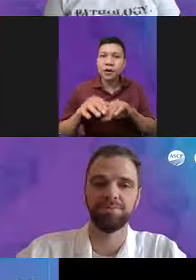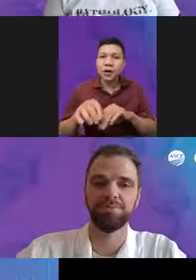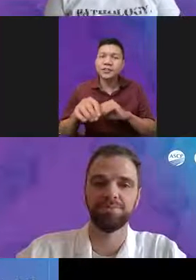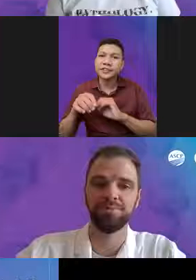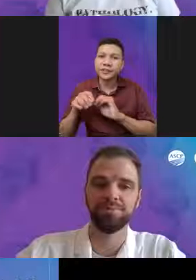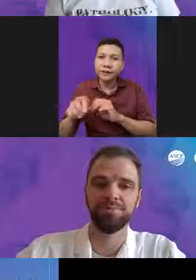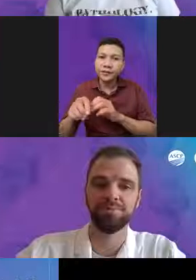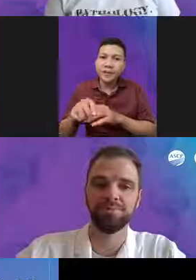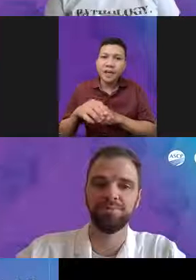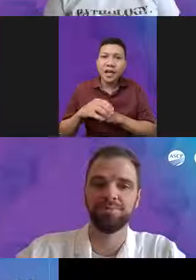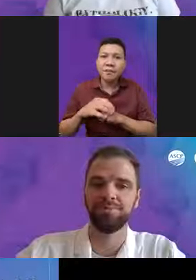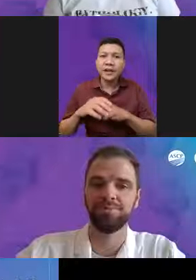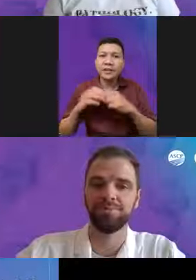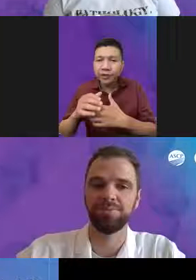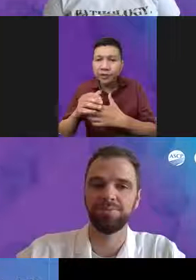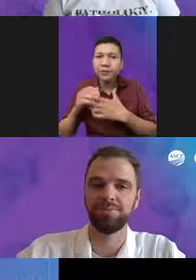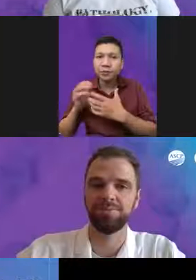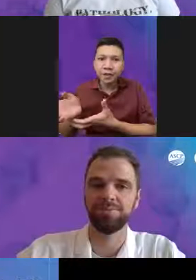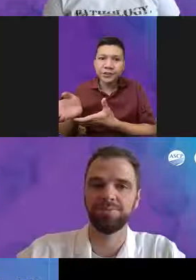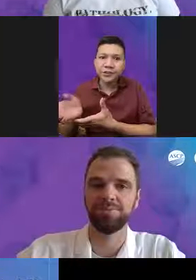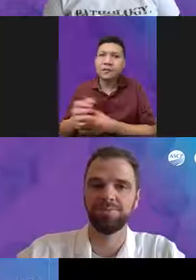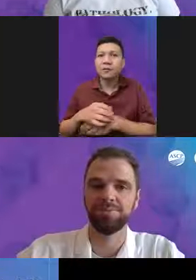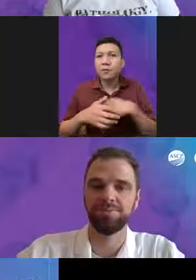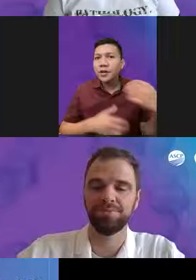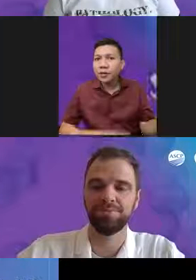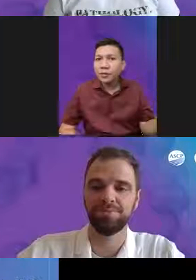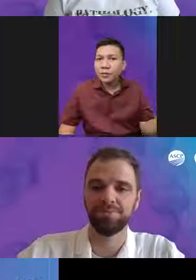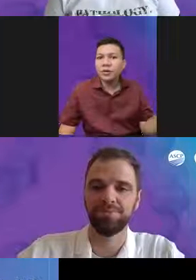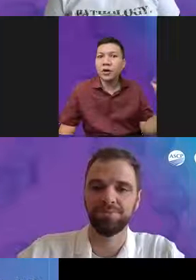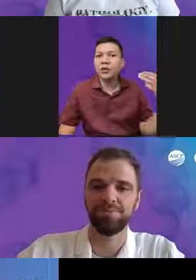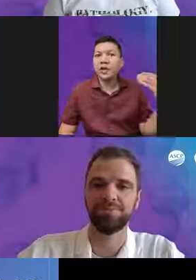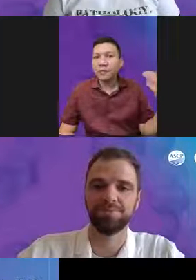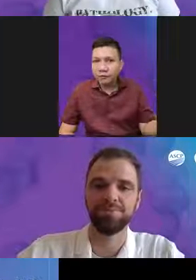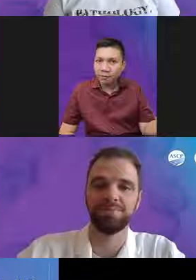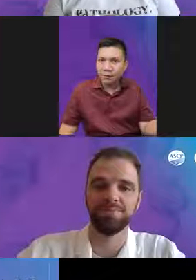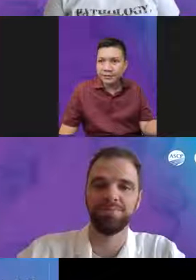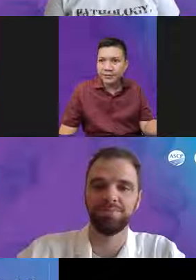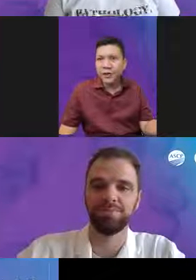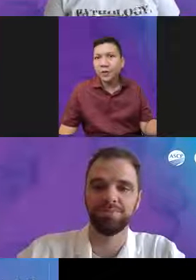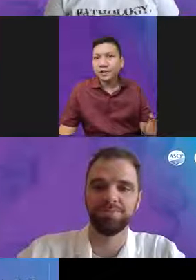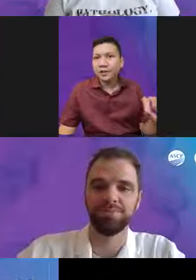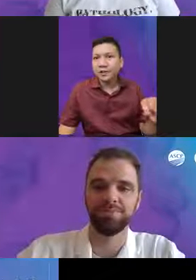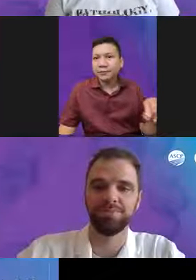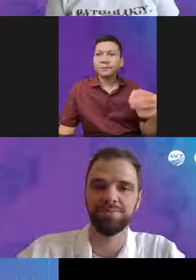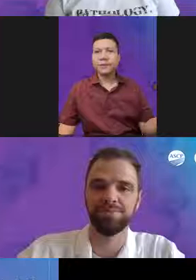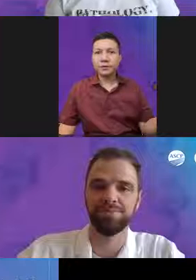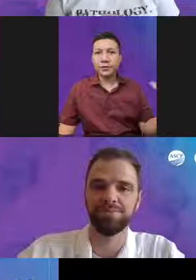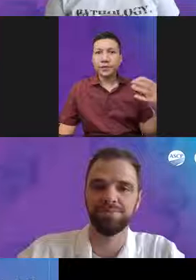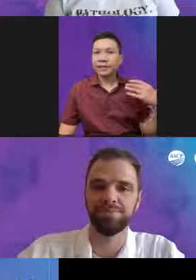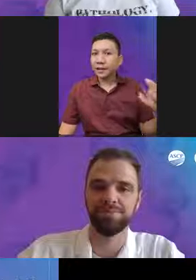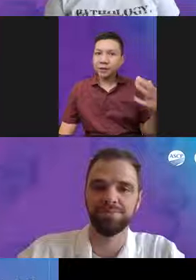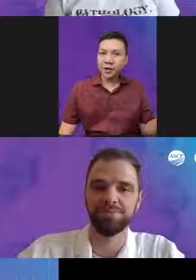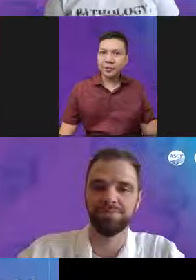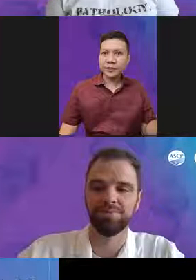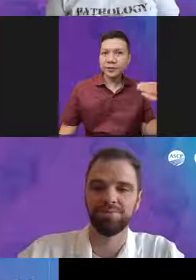low oxygen levels, and it triggers the production of one hormone called erythropoietin, which is, you know,